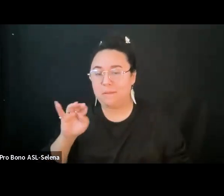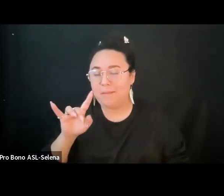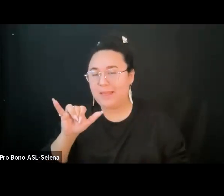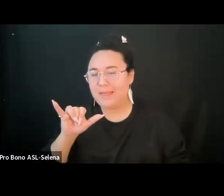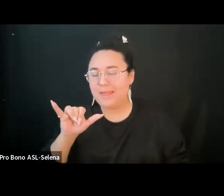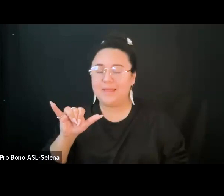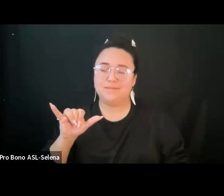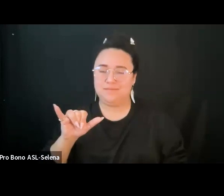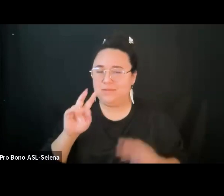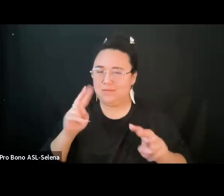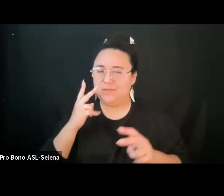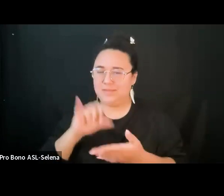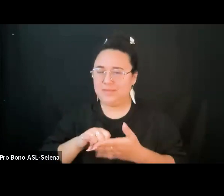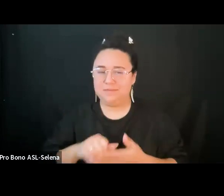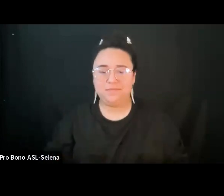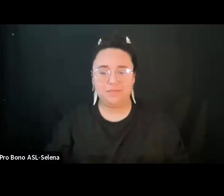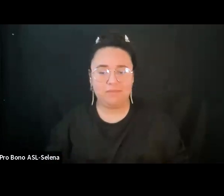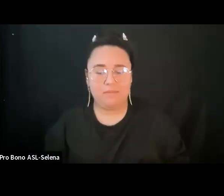that.